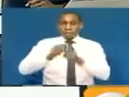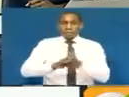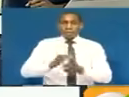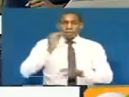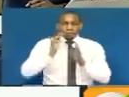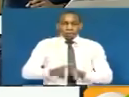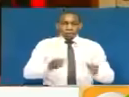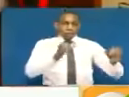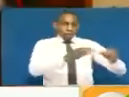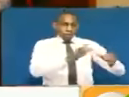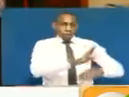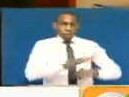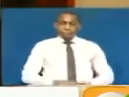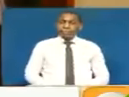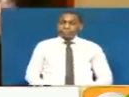the group.